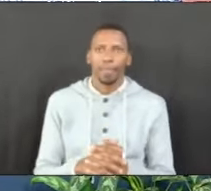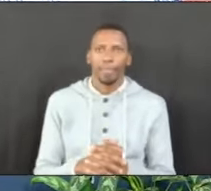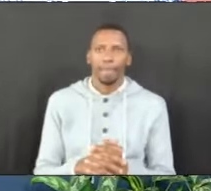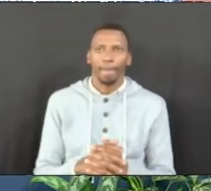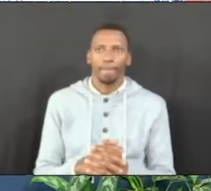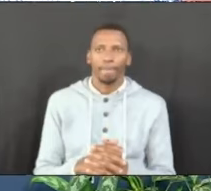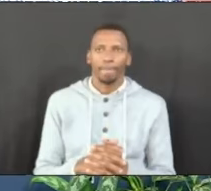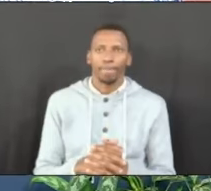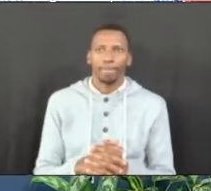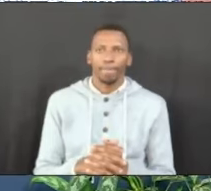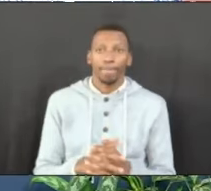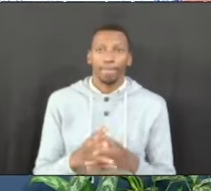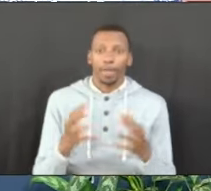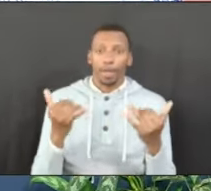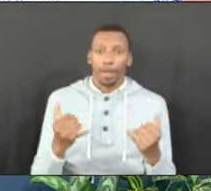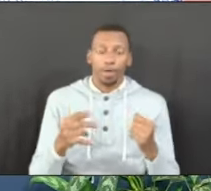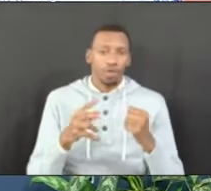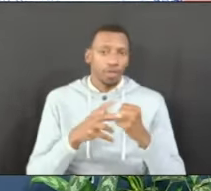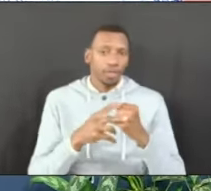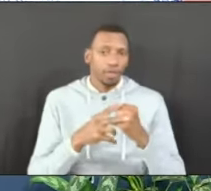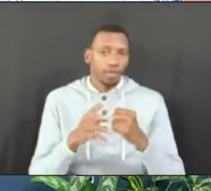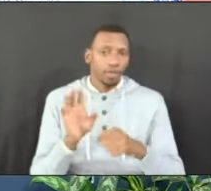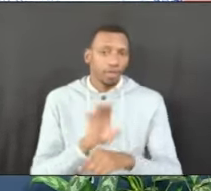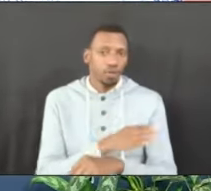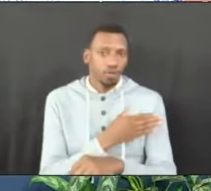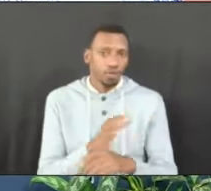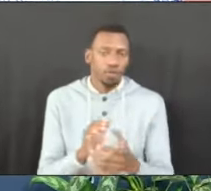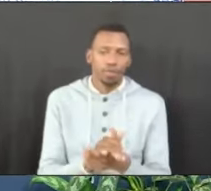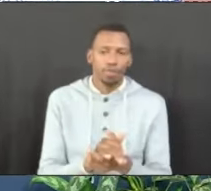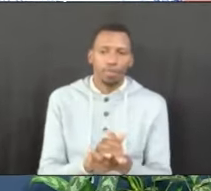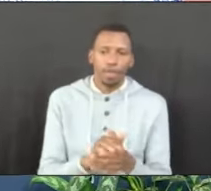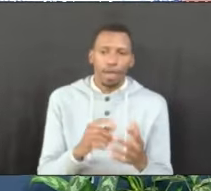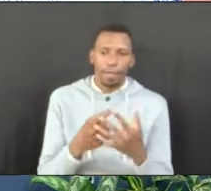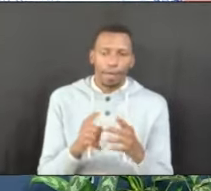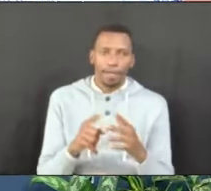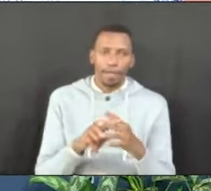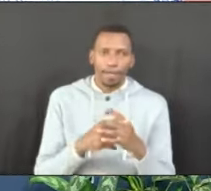We've done 7 songs and I've not even started my message.